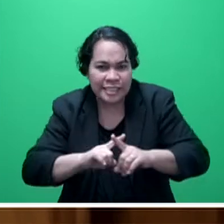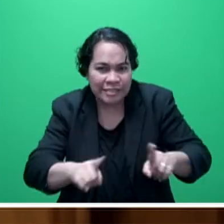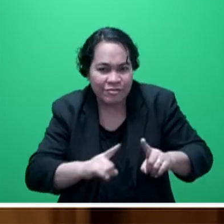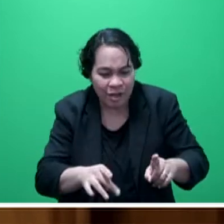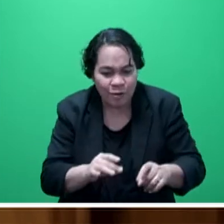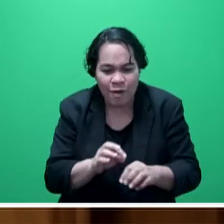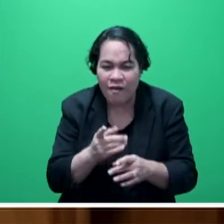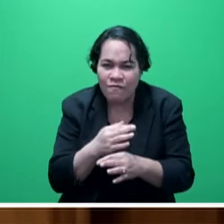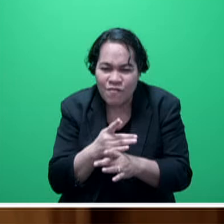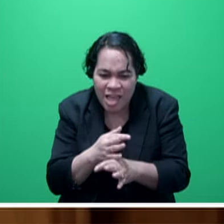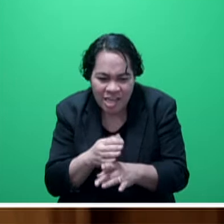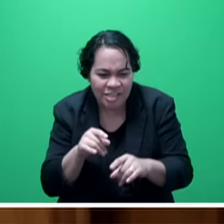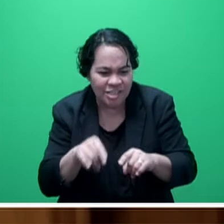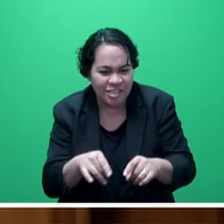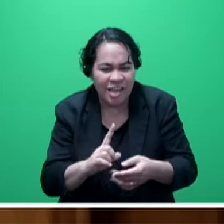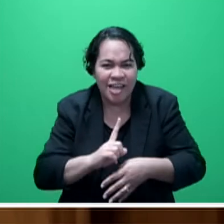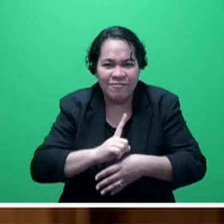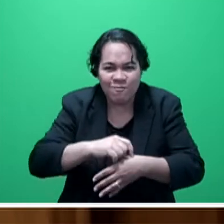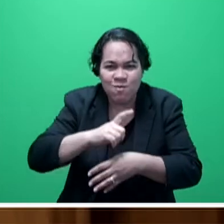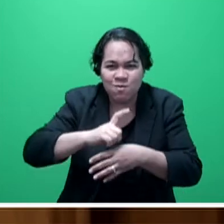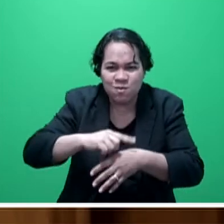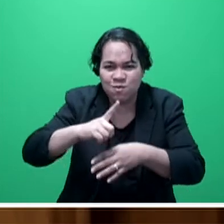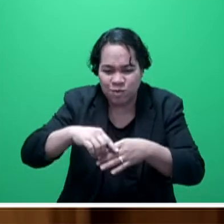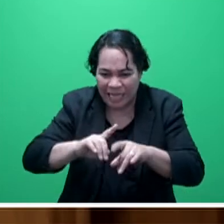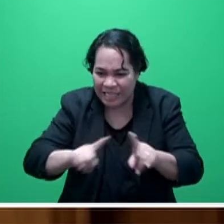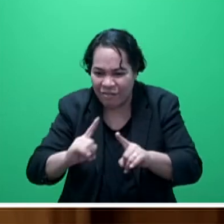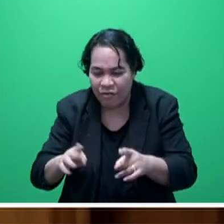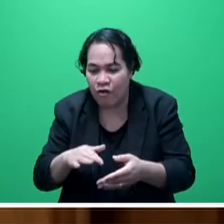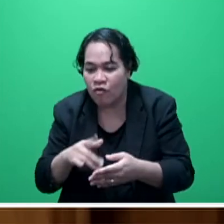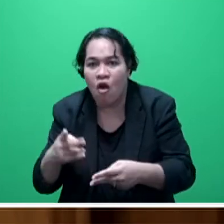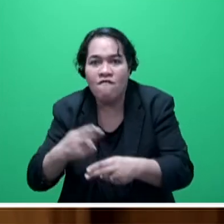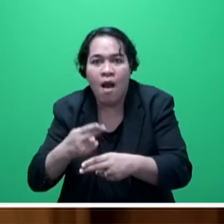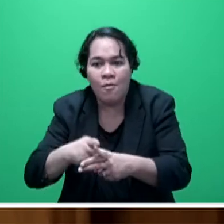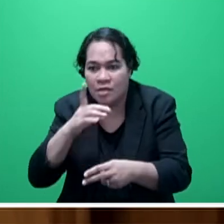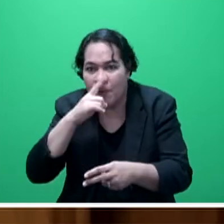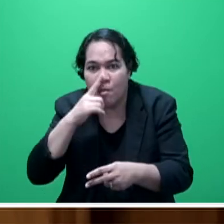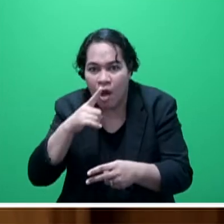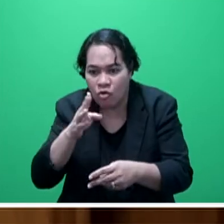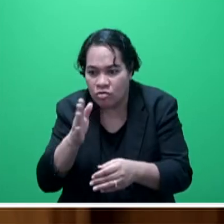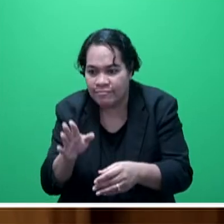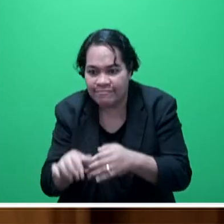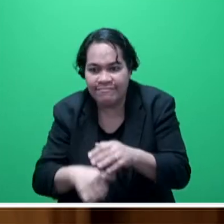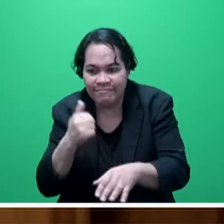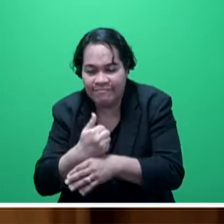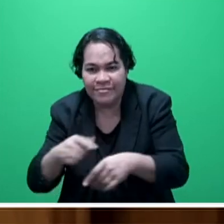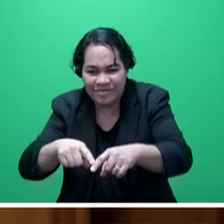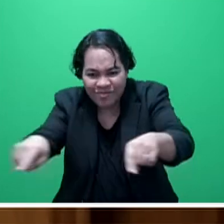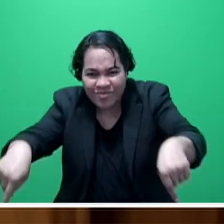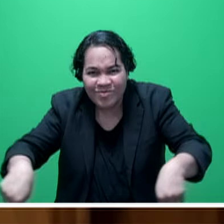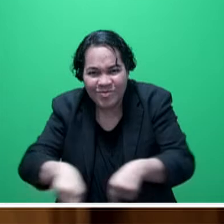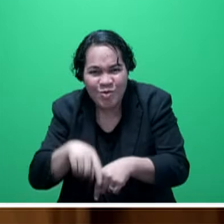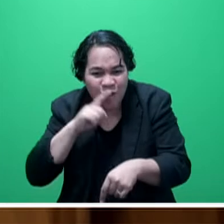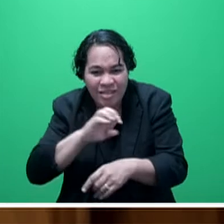tilapia fries needed for Fiji's aquaculture farmers. This allocation will allow the Ministry